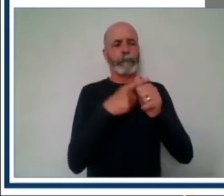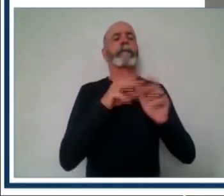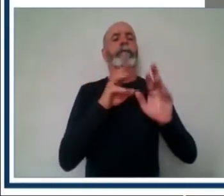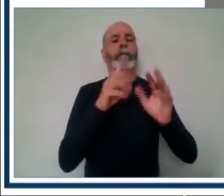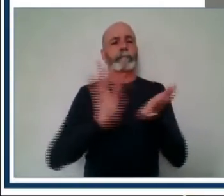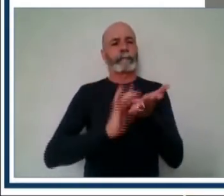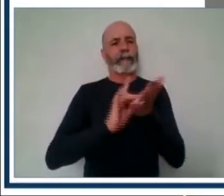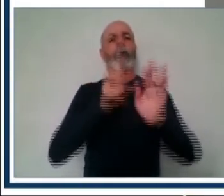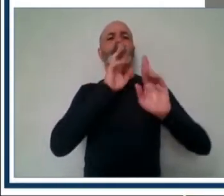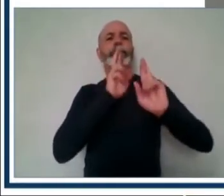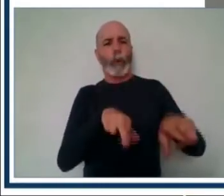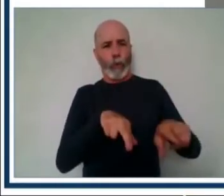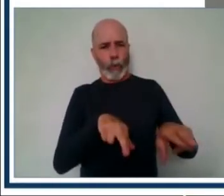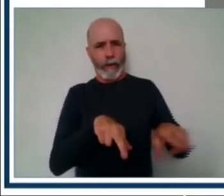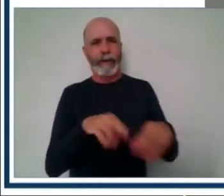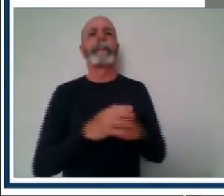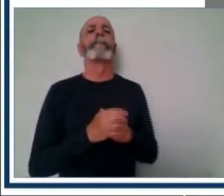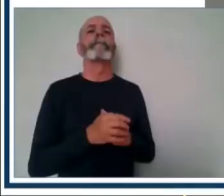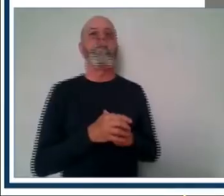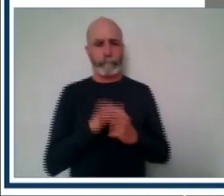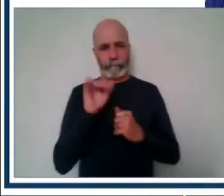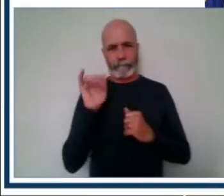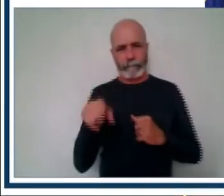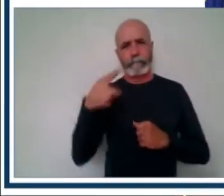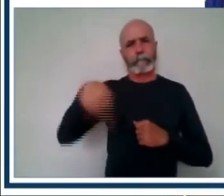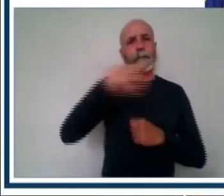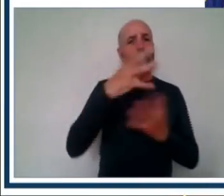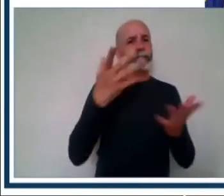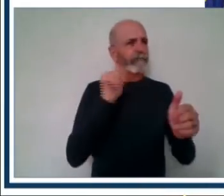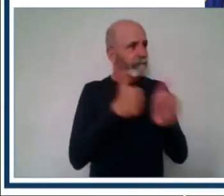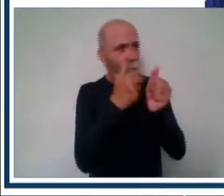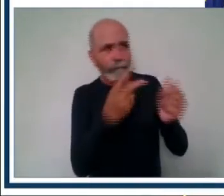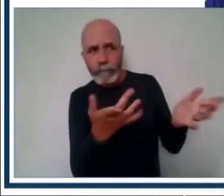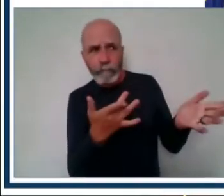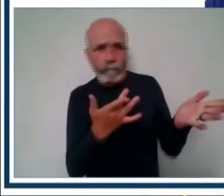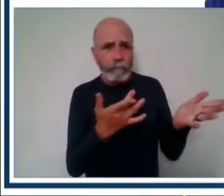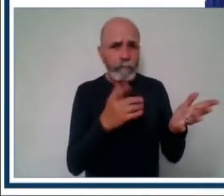specific department. Chelsea, do you have a follow-up?